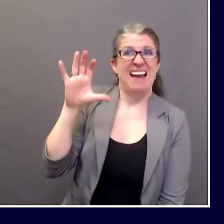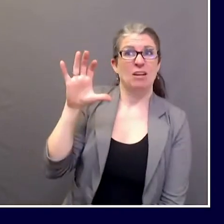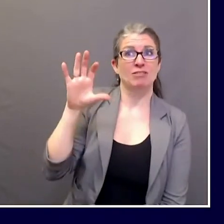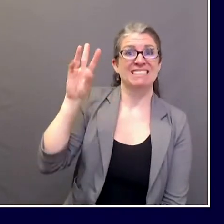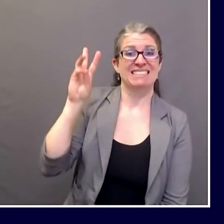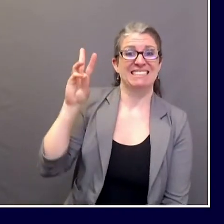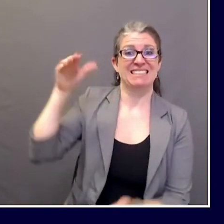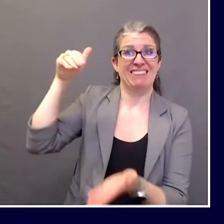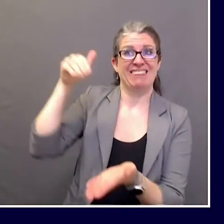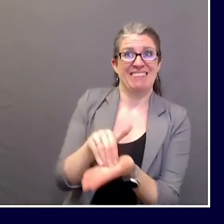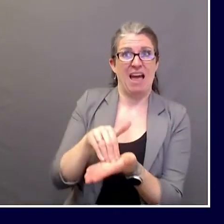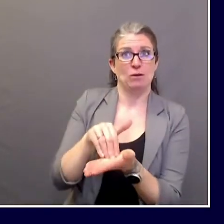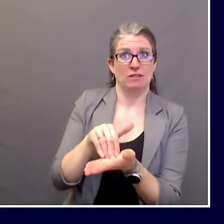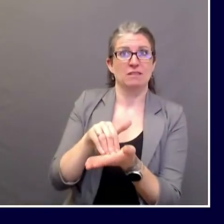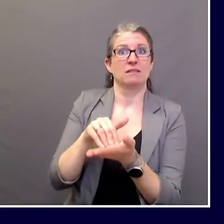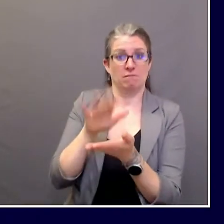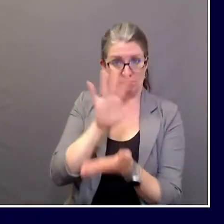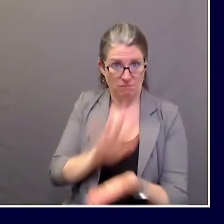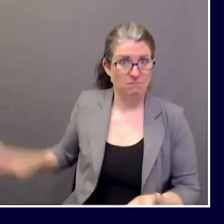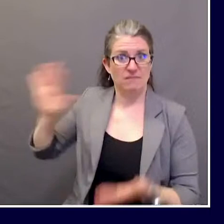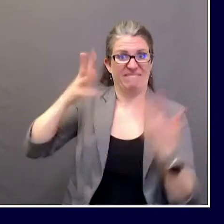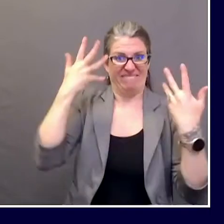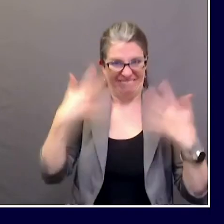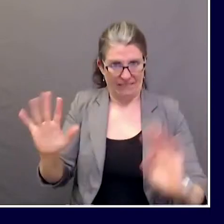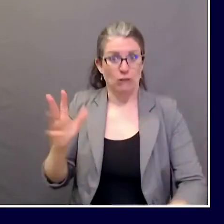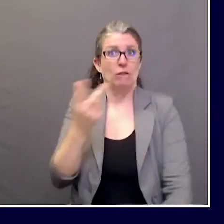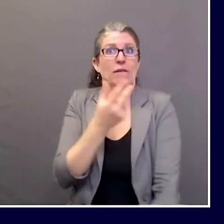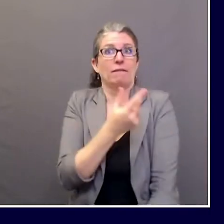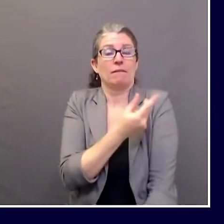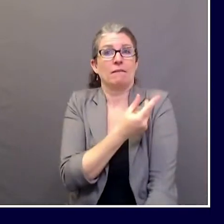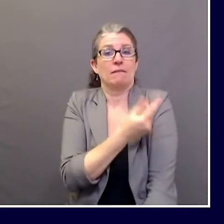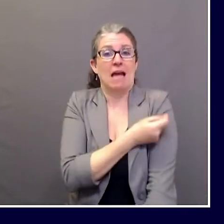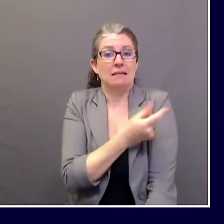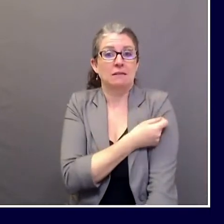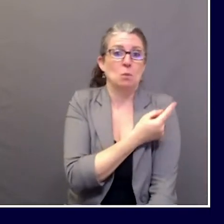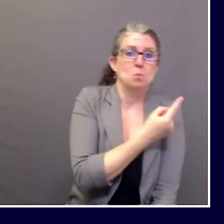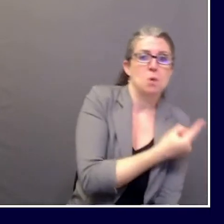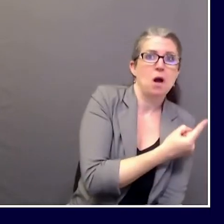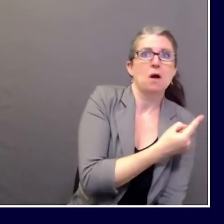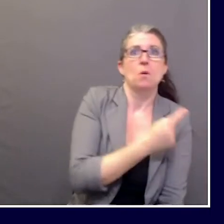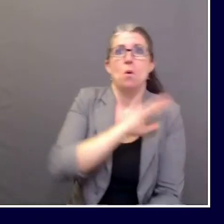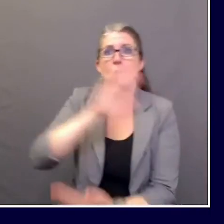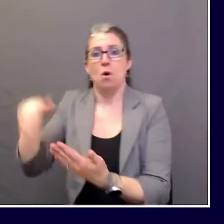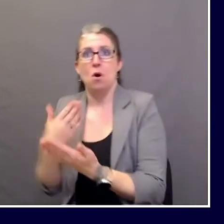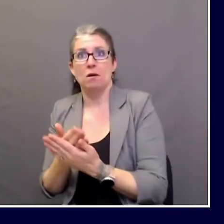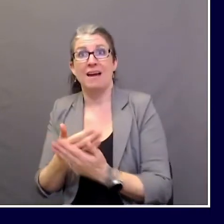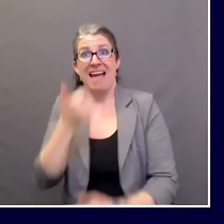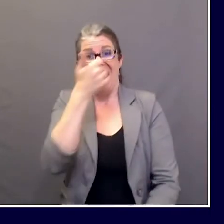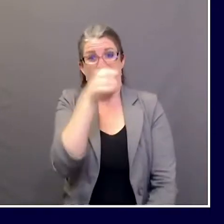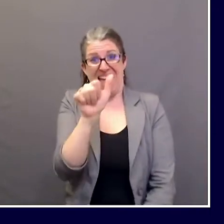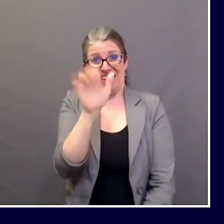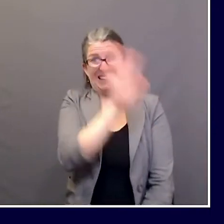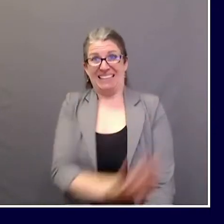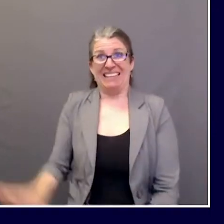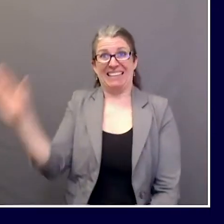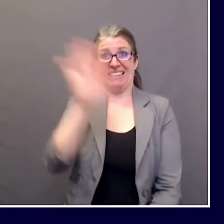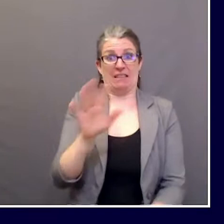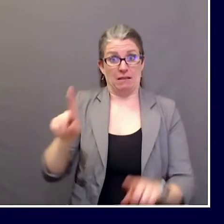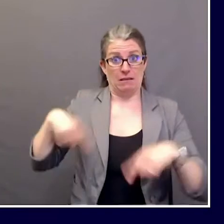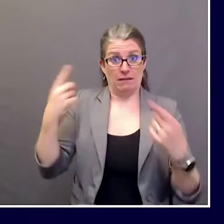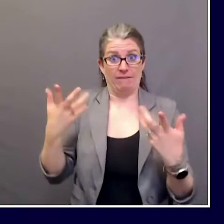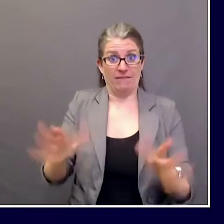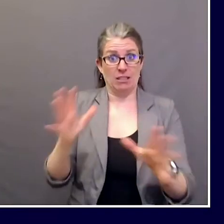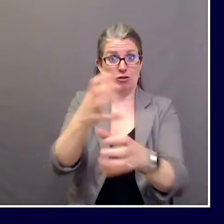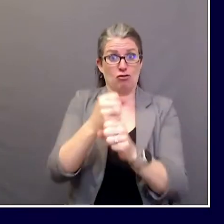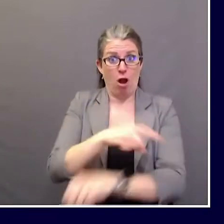side effects, et cetera? We are not, Joe. For J&J, as well as for the